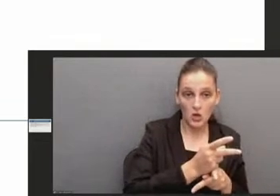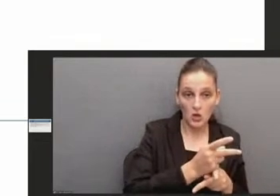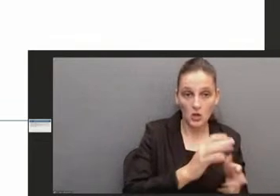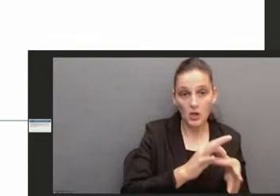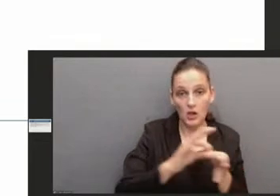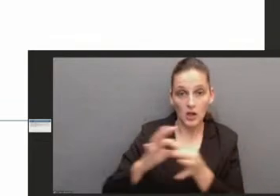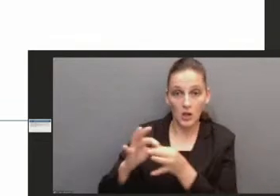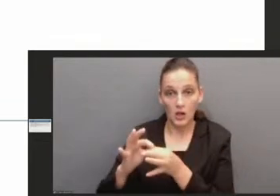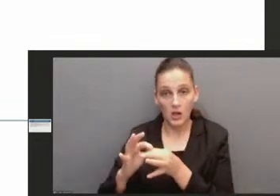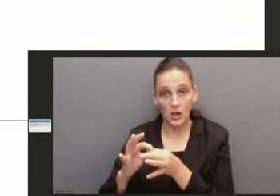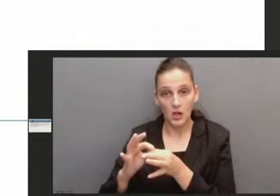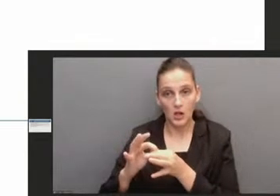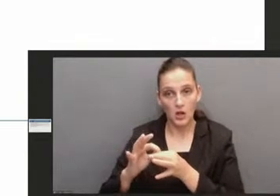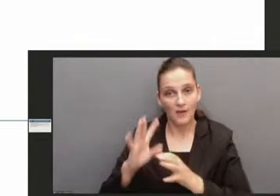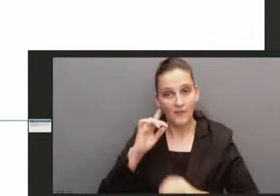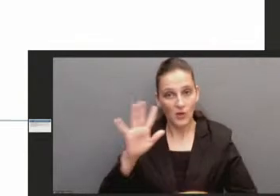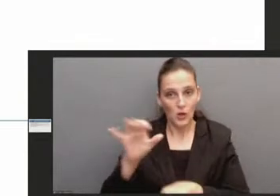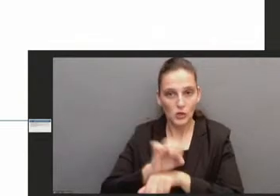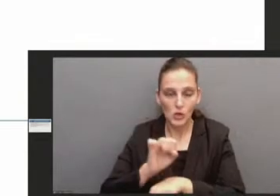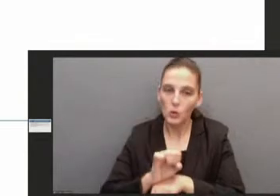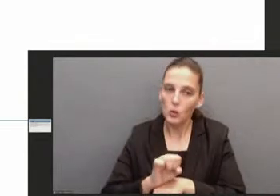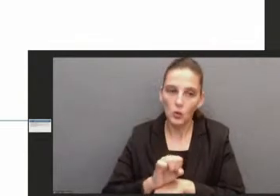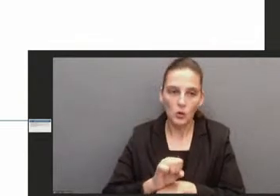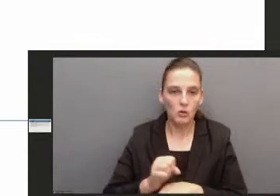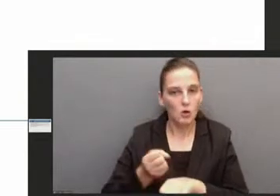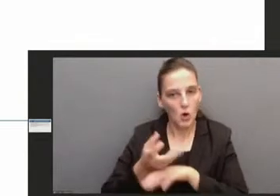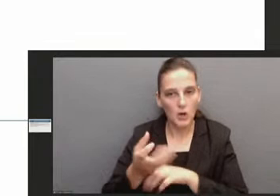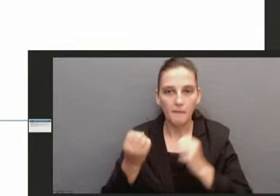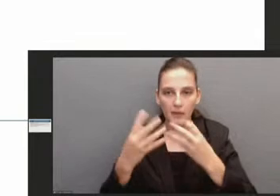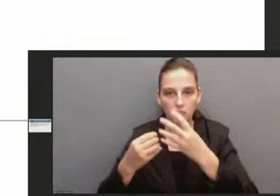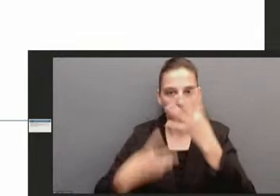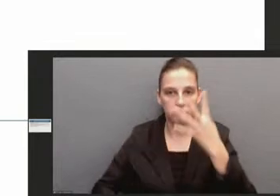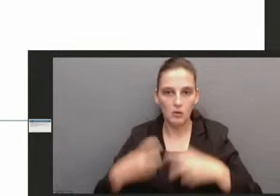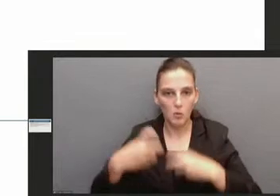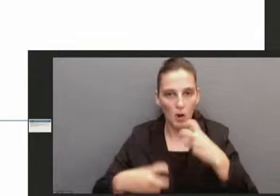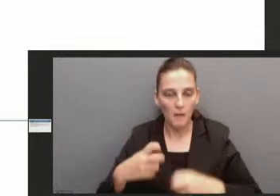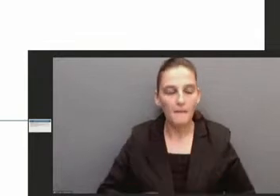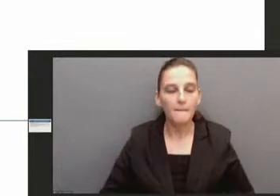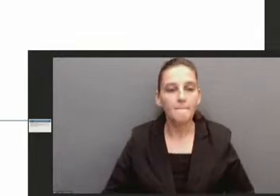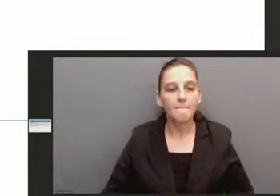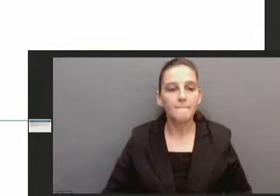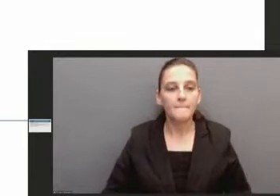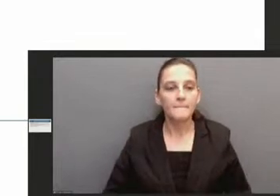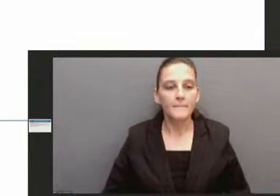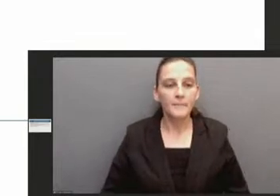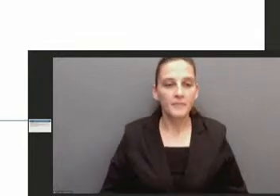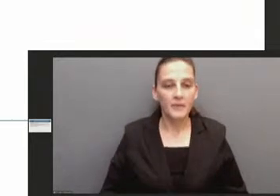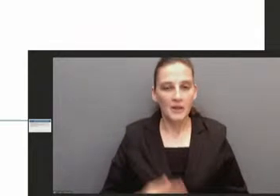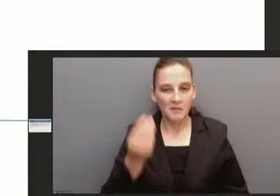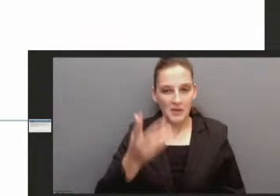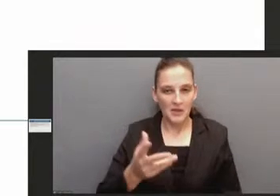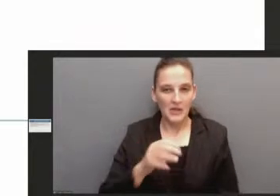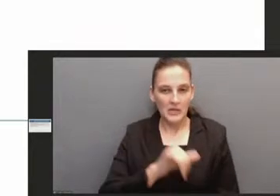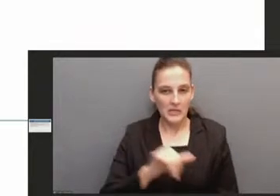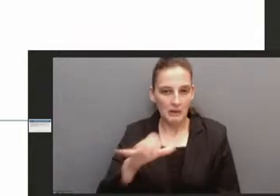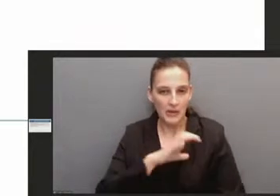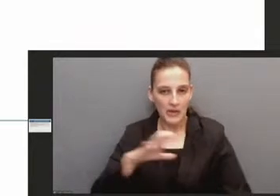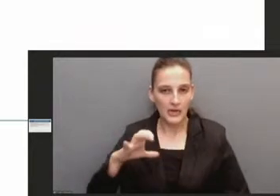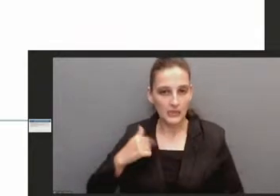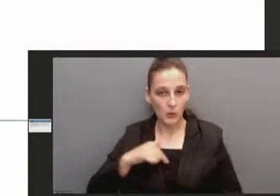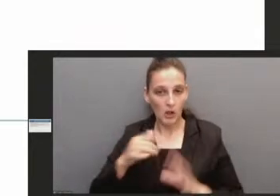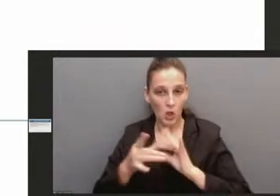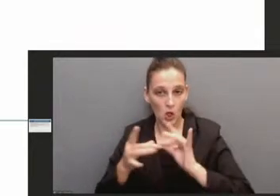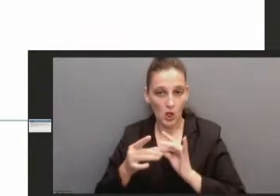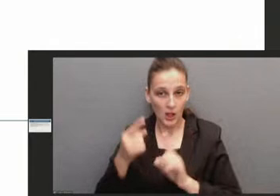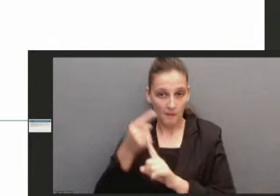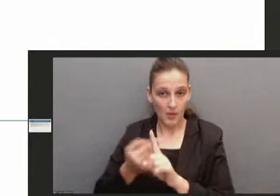employment creates several problems. And again, we'll reemphasize what the committee stated last month, that